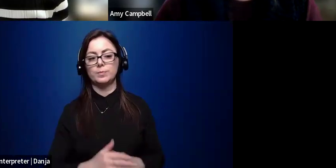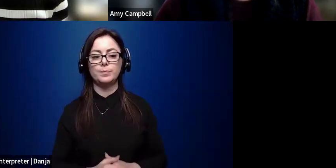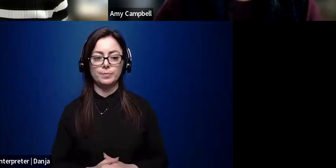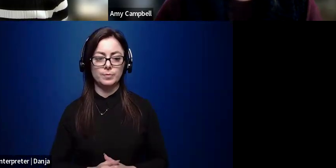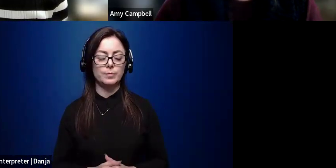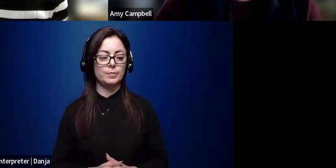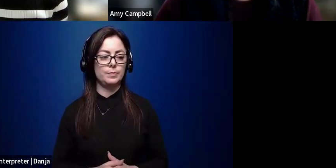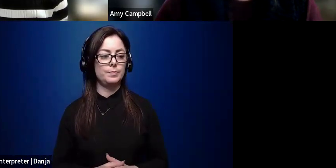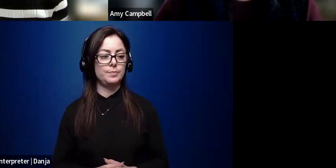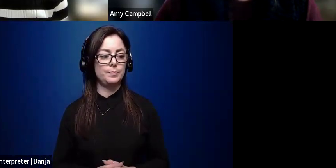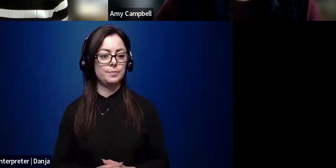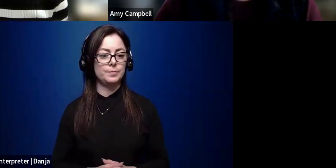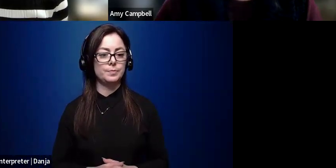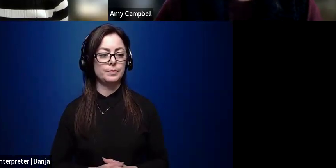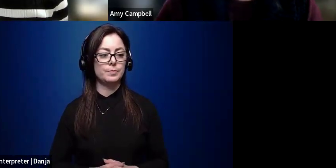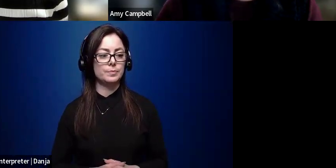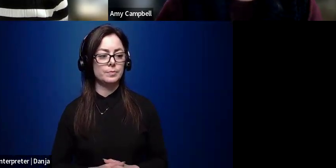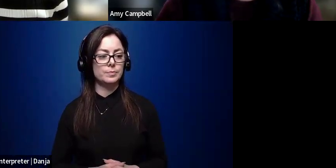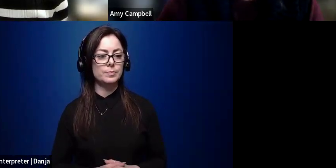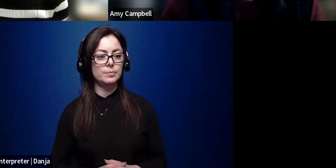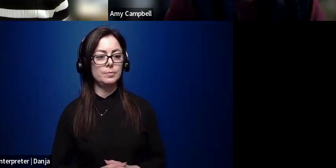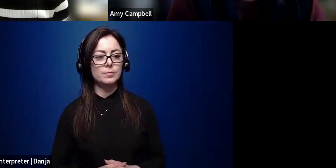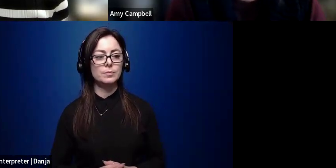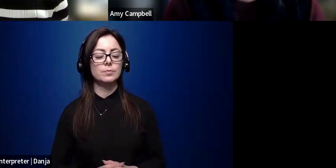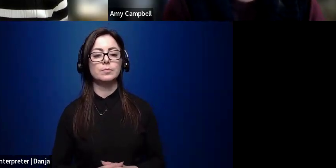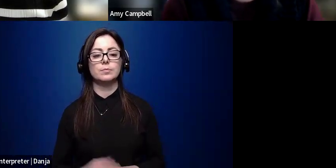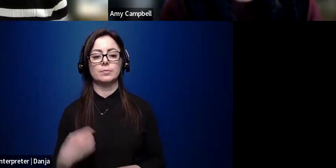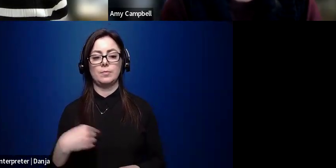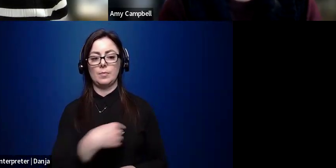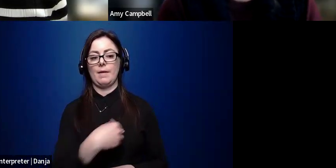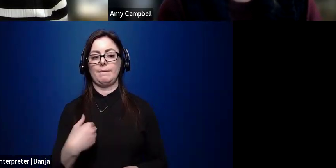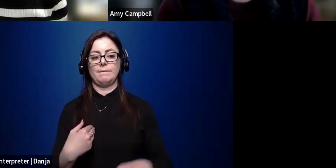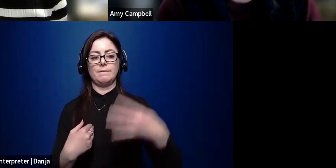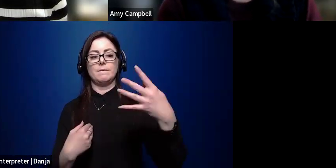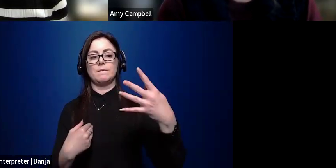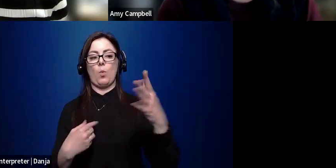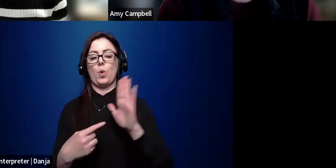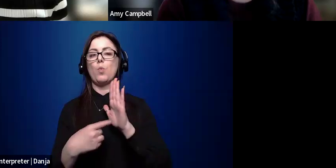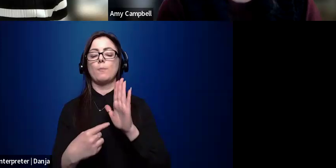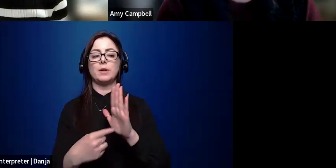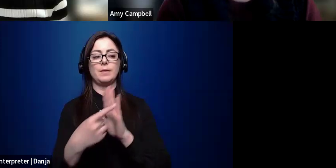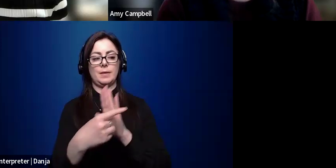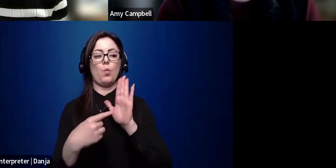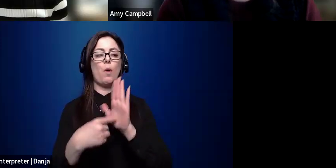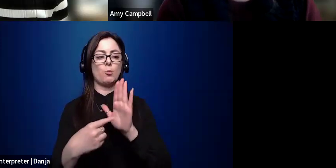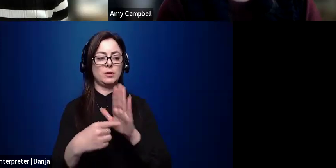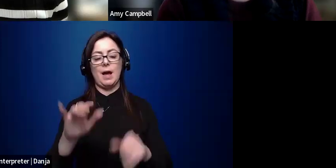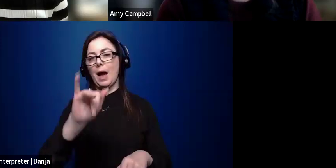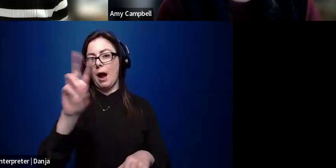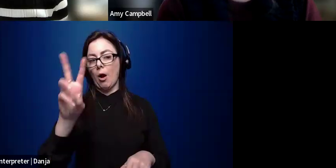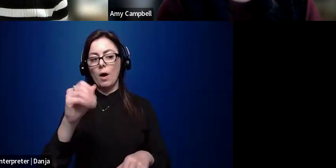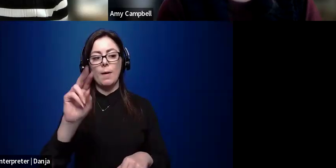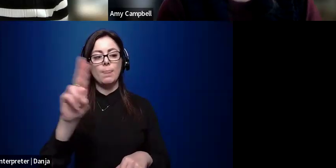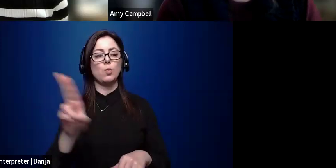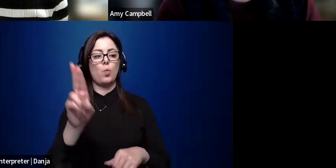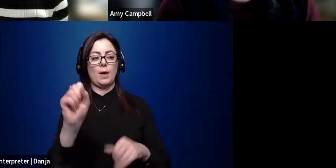contact people easily. We have 4 representatives who represent Iowa in the U.S.